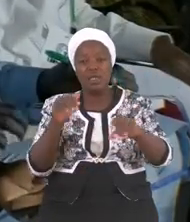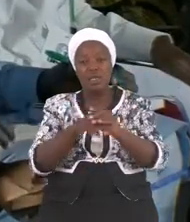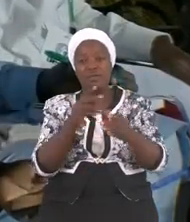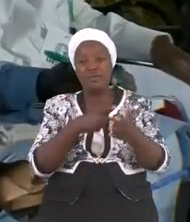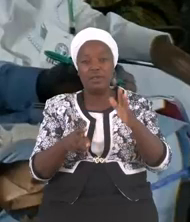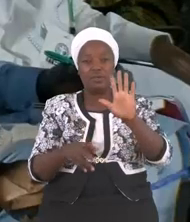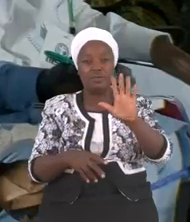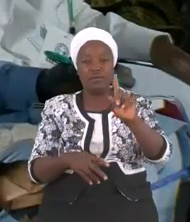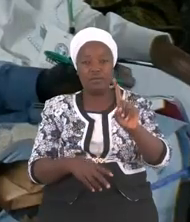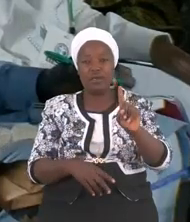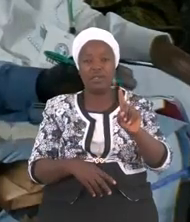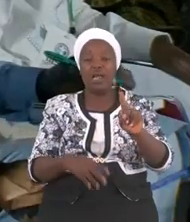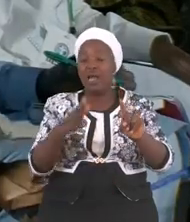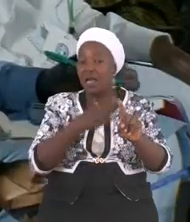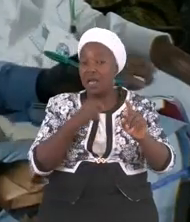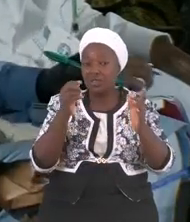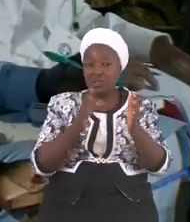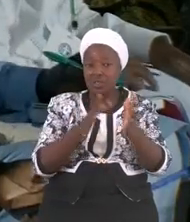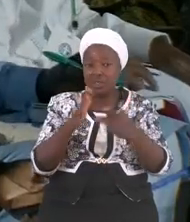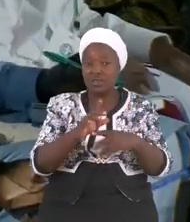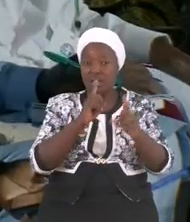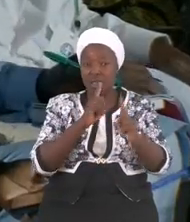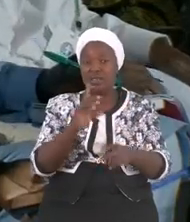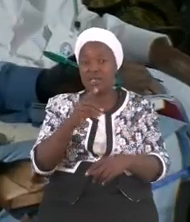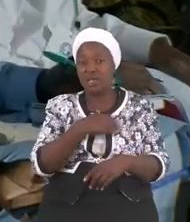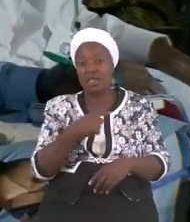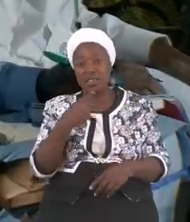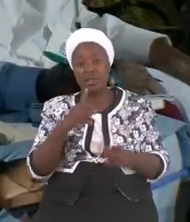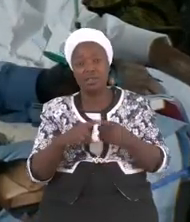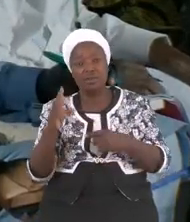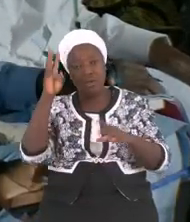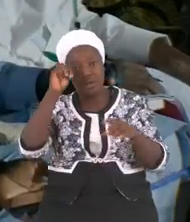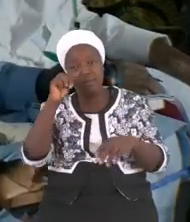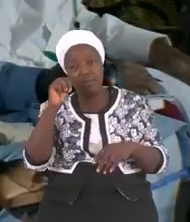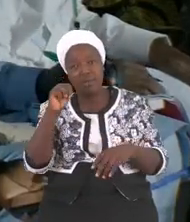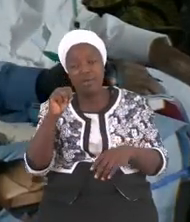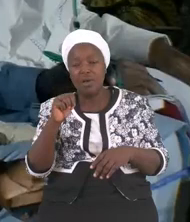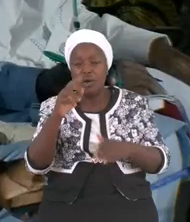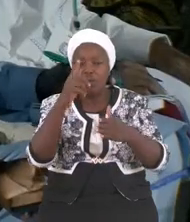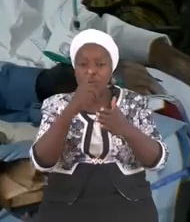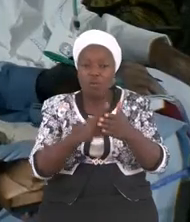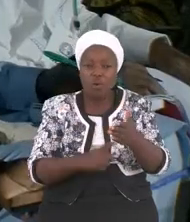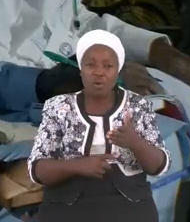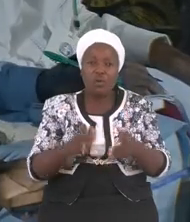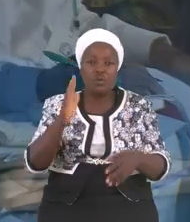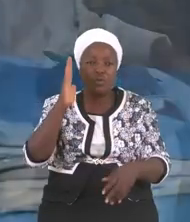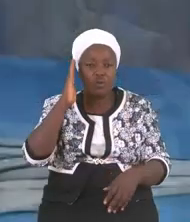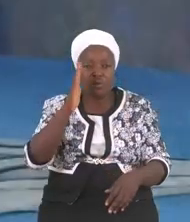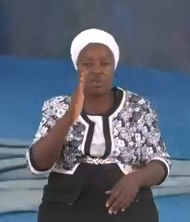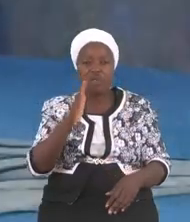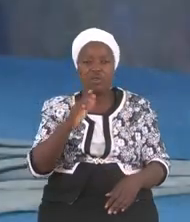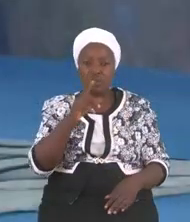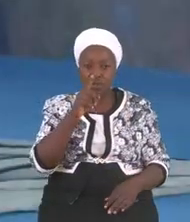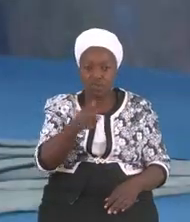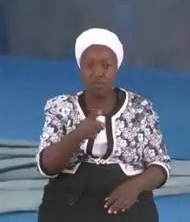51, and Jesus answered and said unto him, what wilt thou that